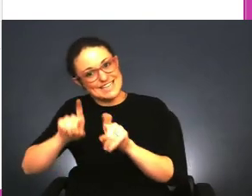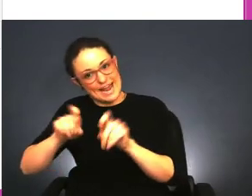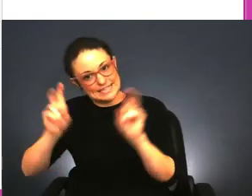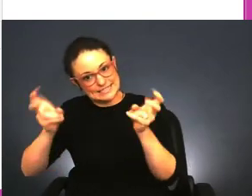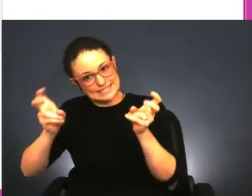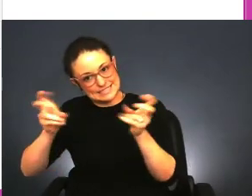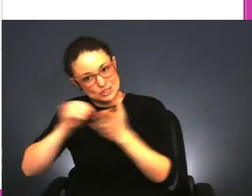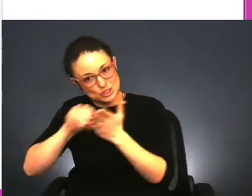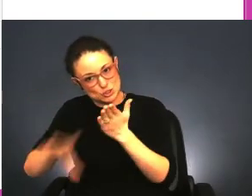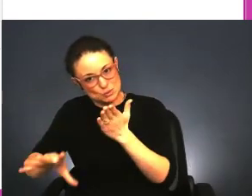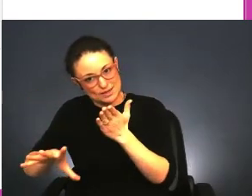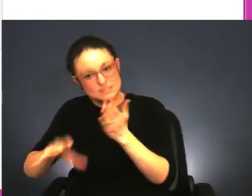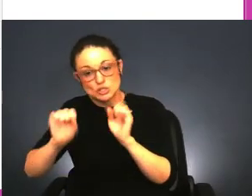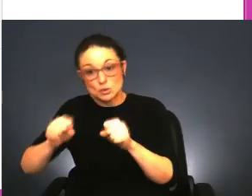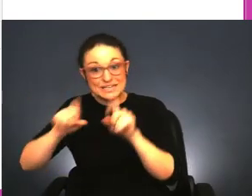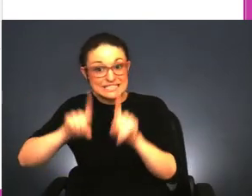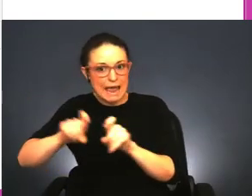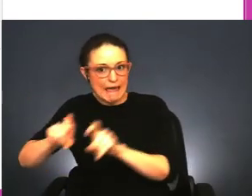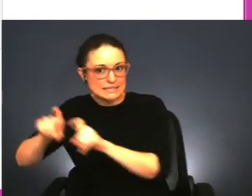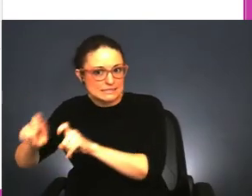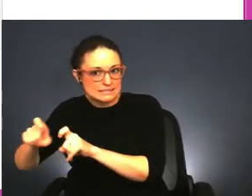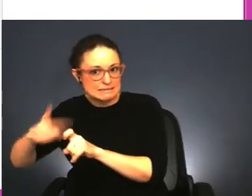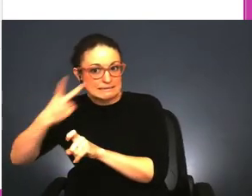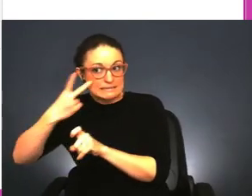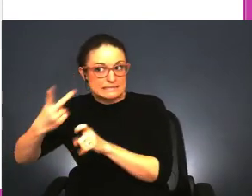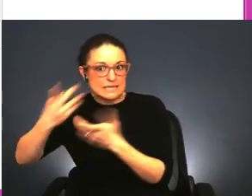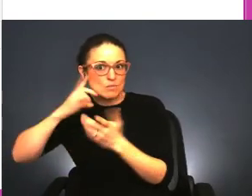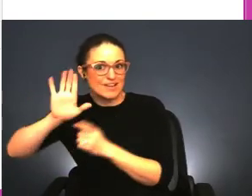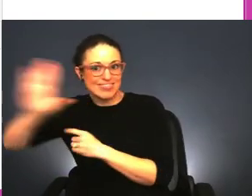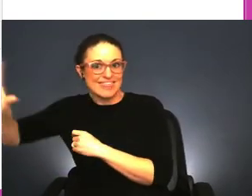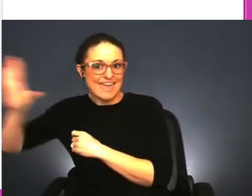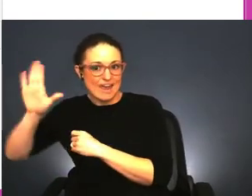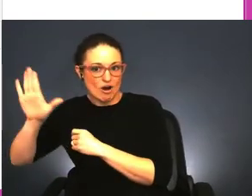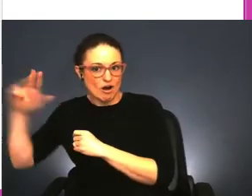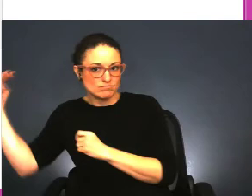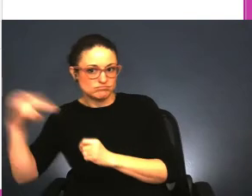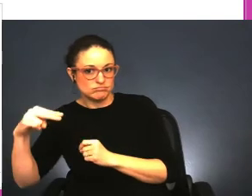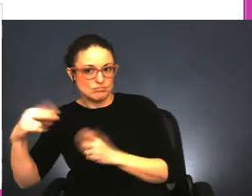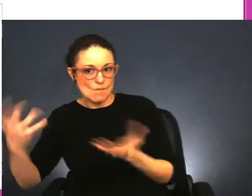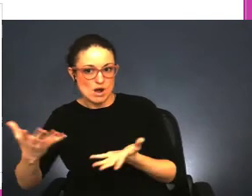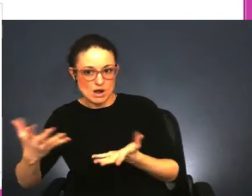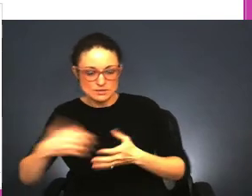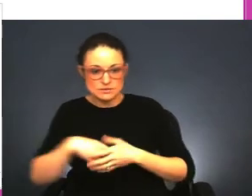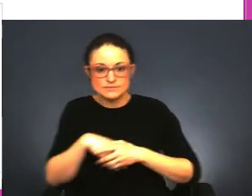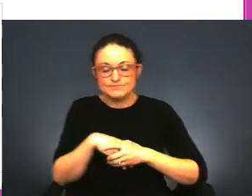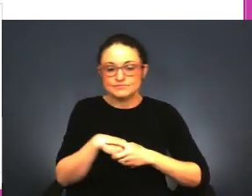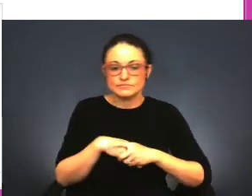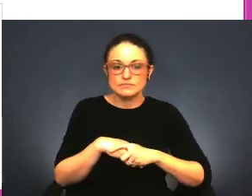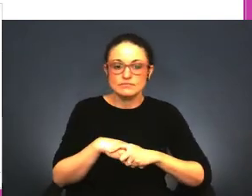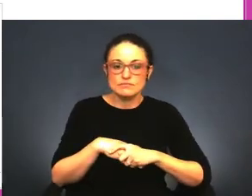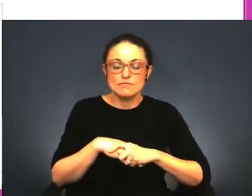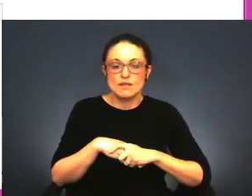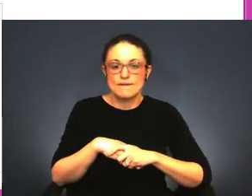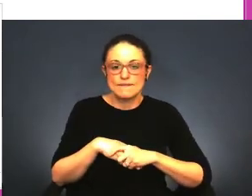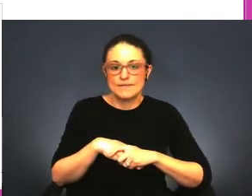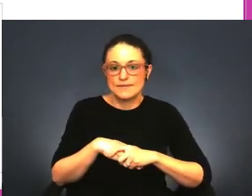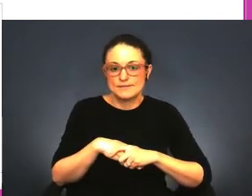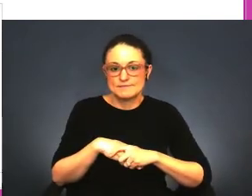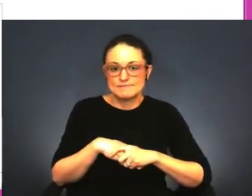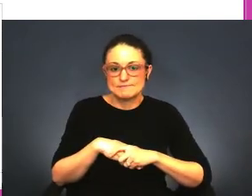out and see how they work. I'm going to have my test student submit this assignment. So I